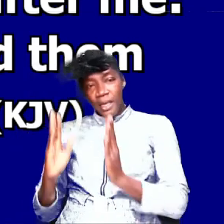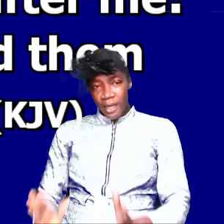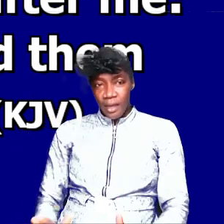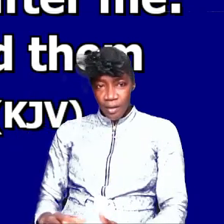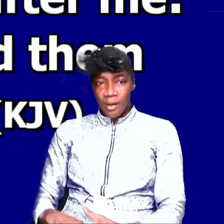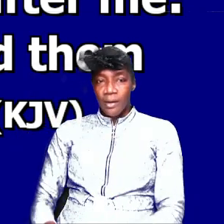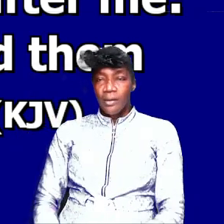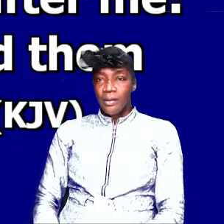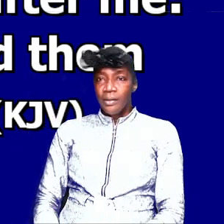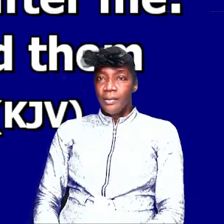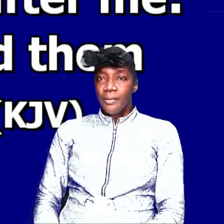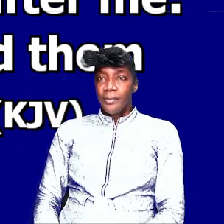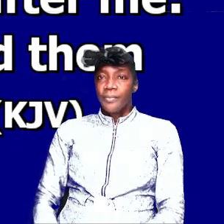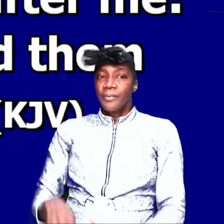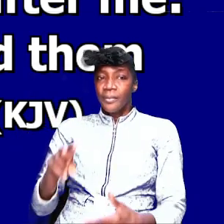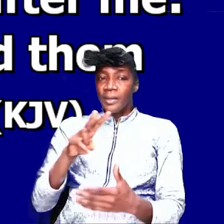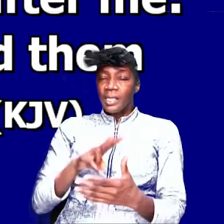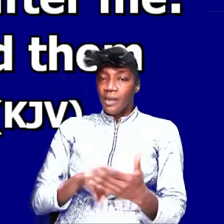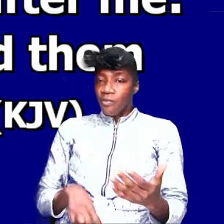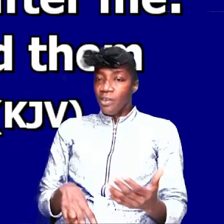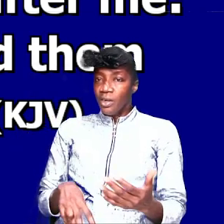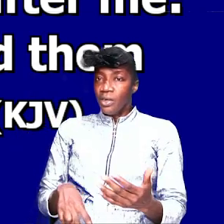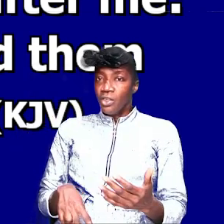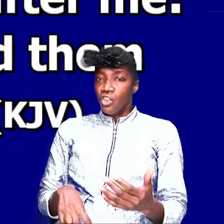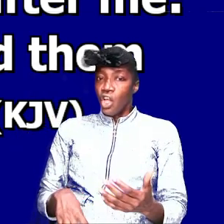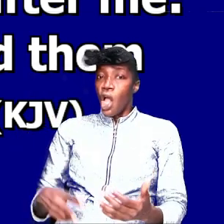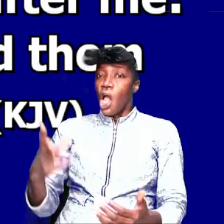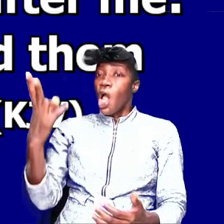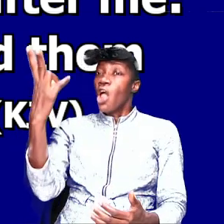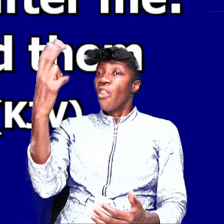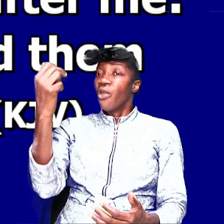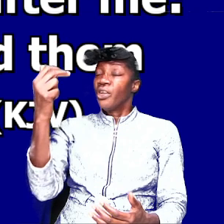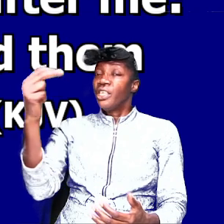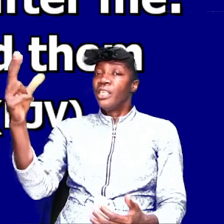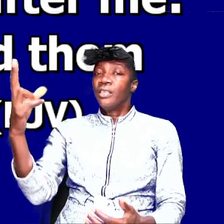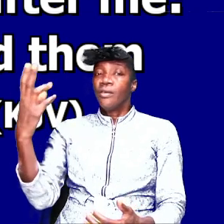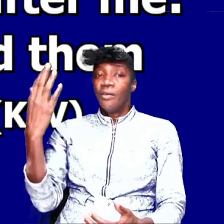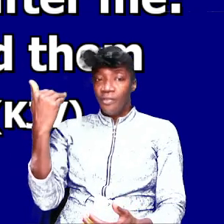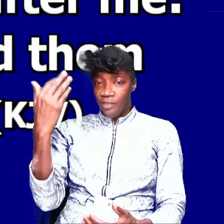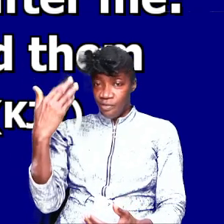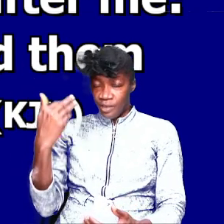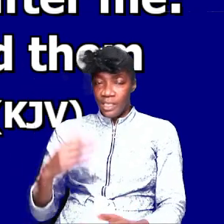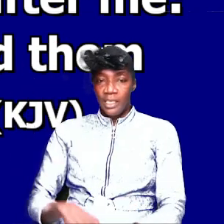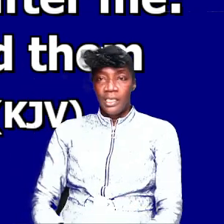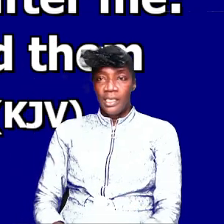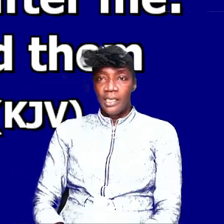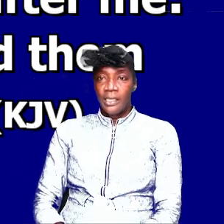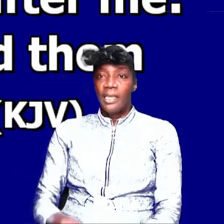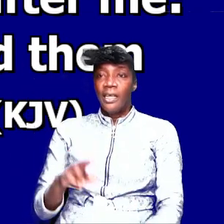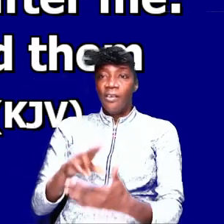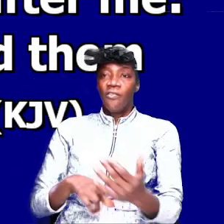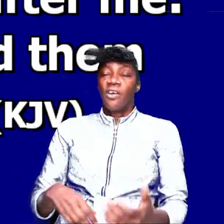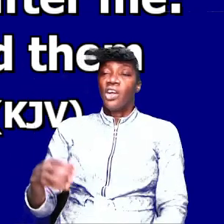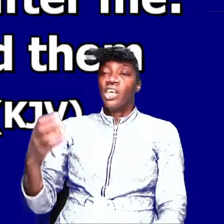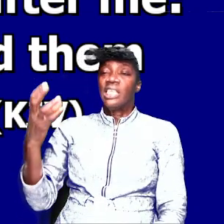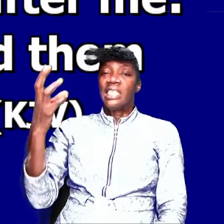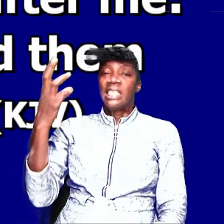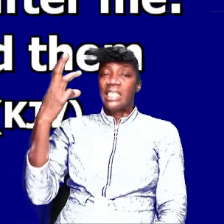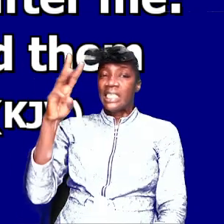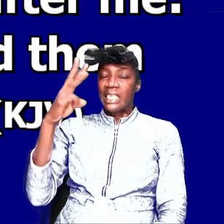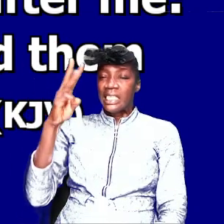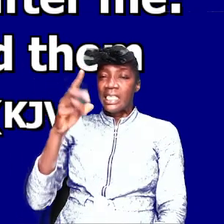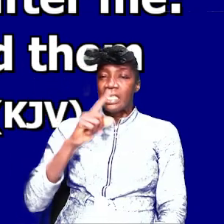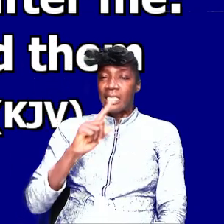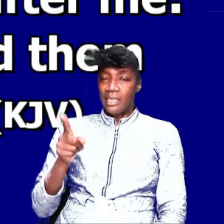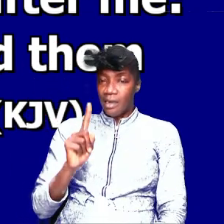instant. Verse 13 to 15 talks about Jonathan and his armor bearer victory. Verse 16 talks about the